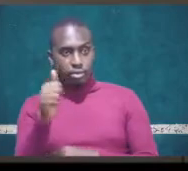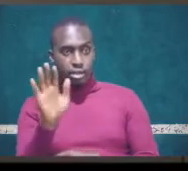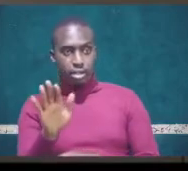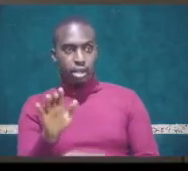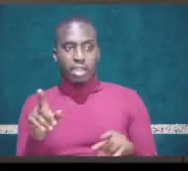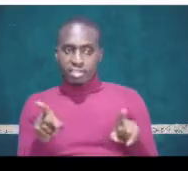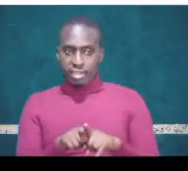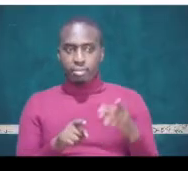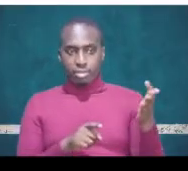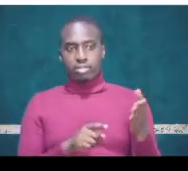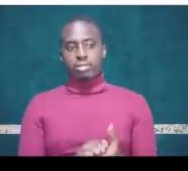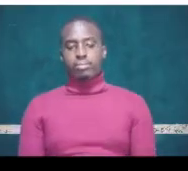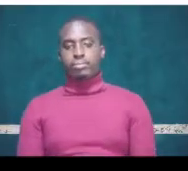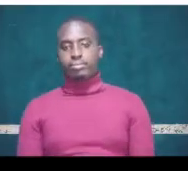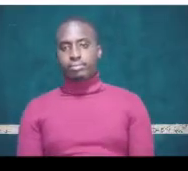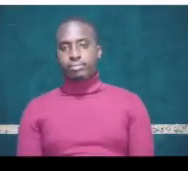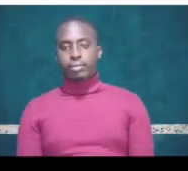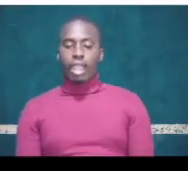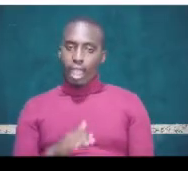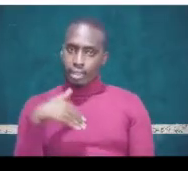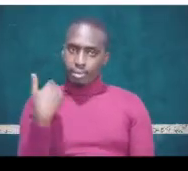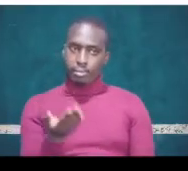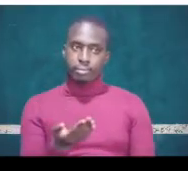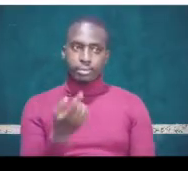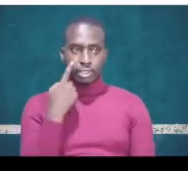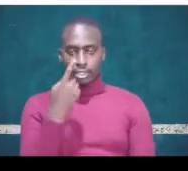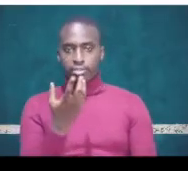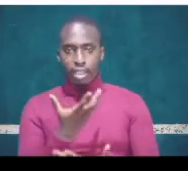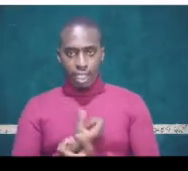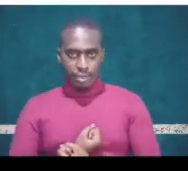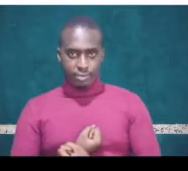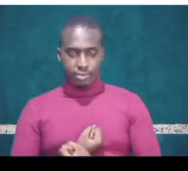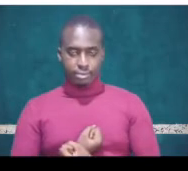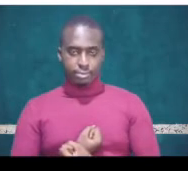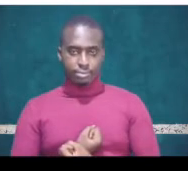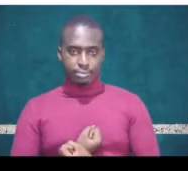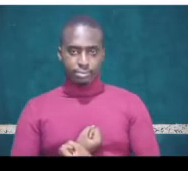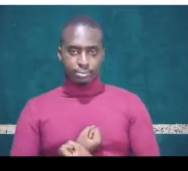the same as to this one. Then let's have